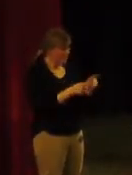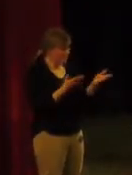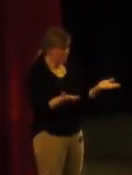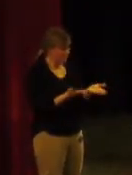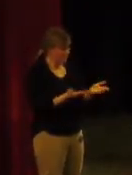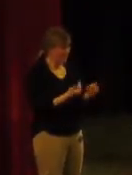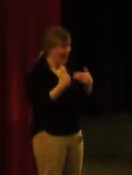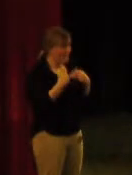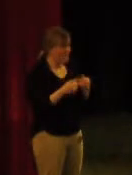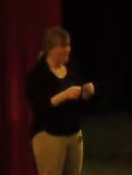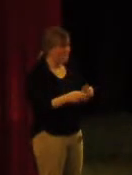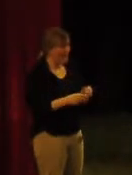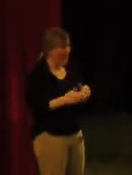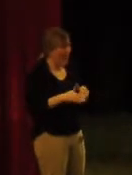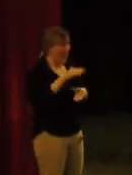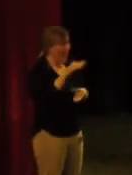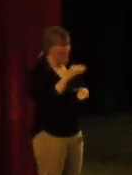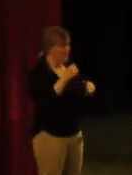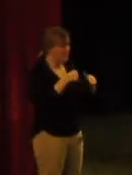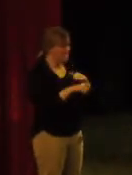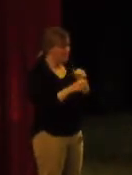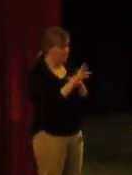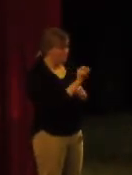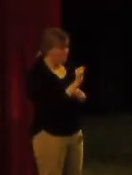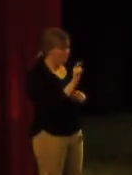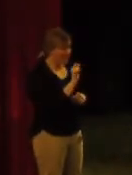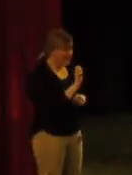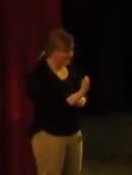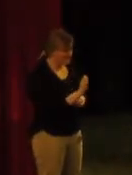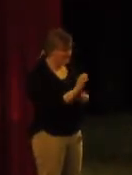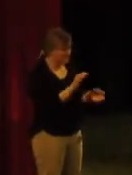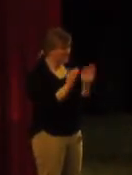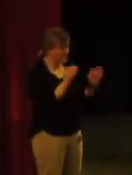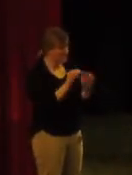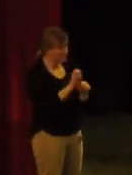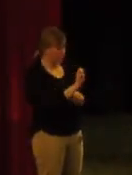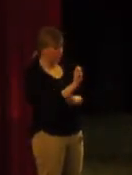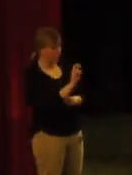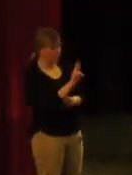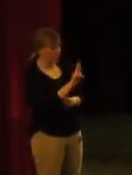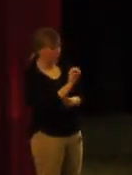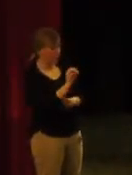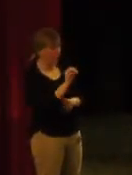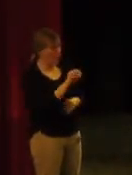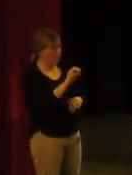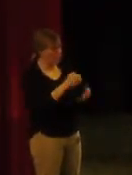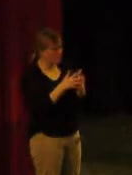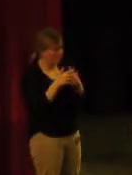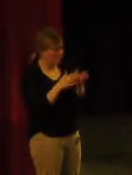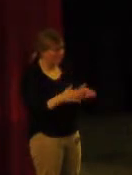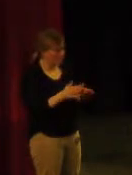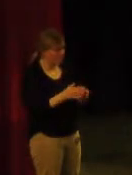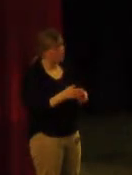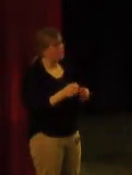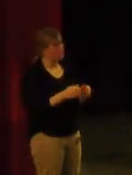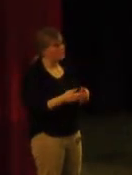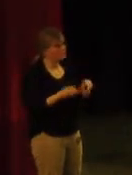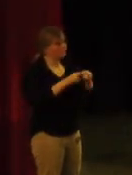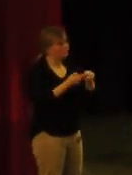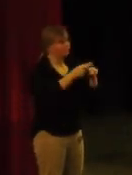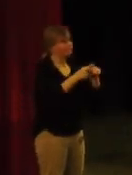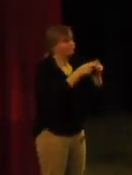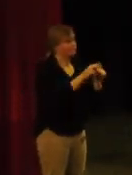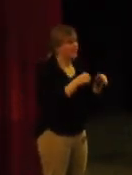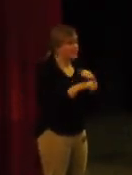higher birth rate than the native population of Euro-Americans, as their birth rate increases, then you're going to